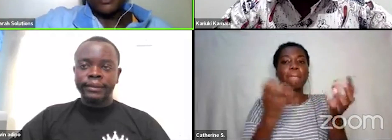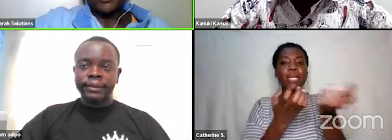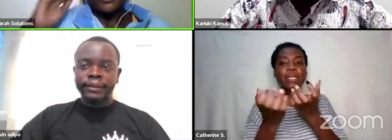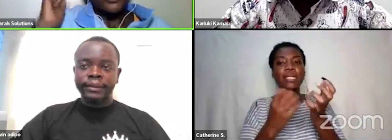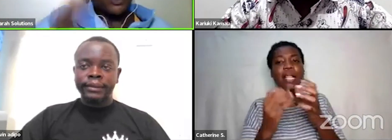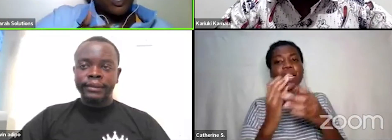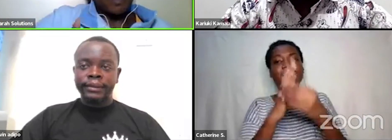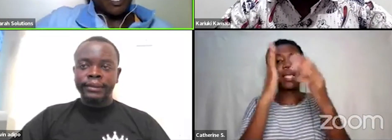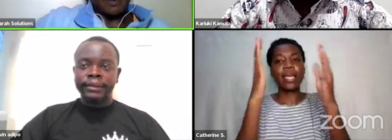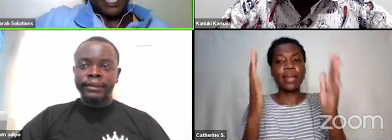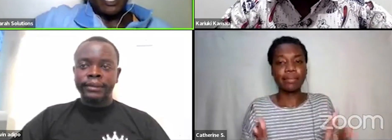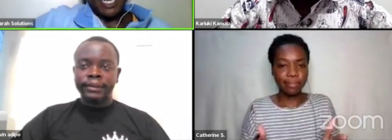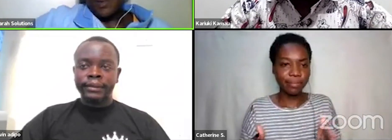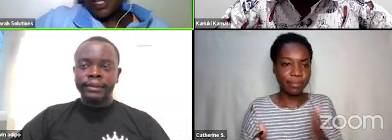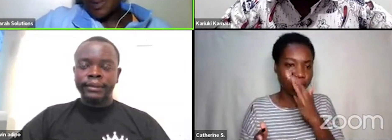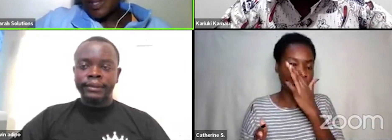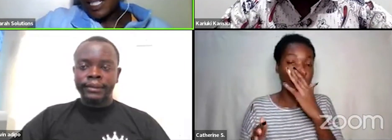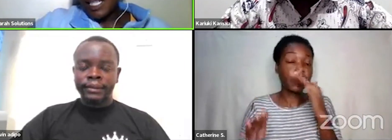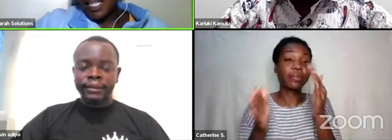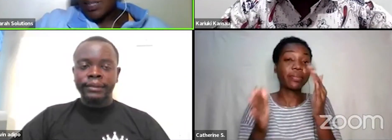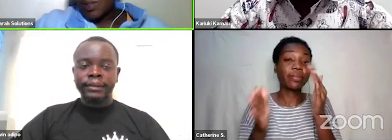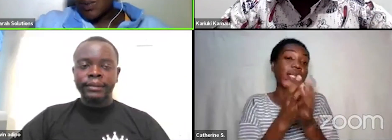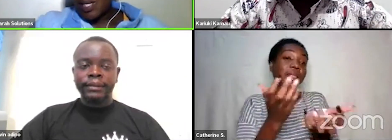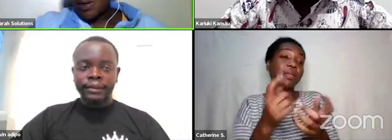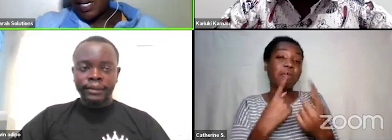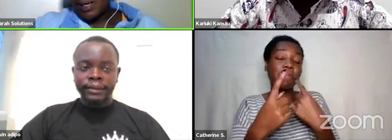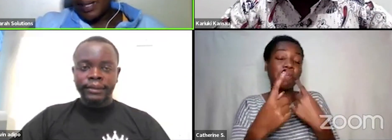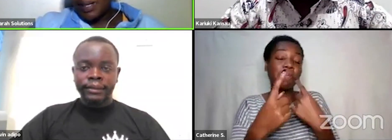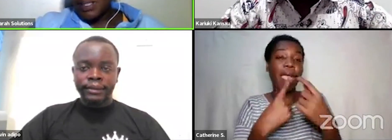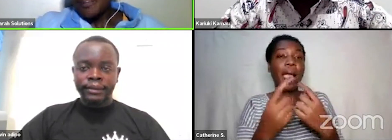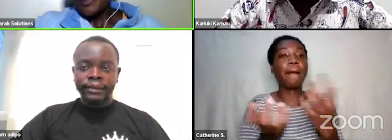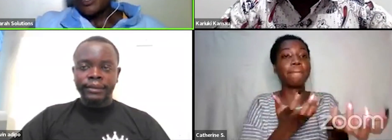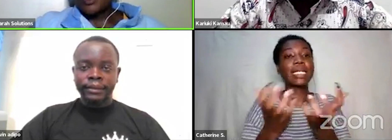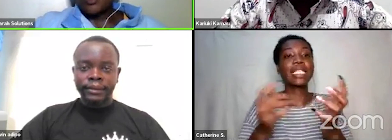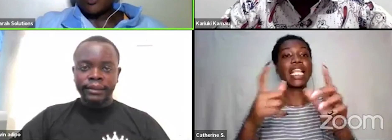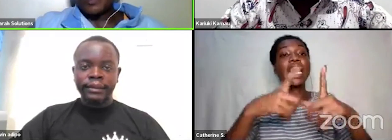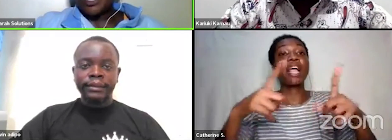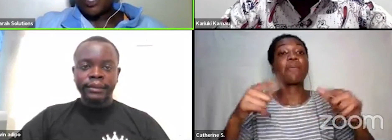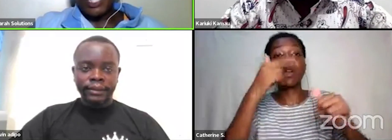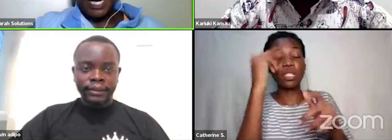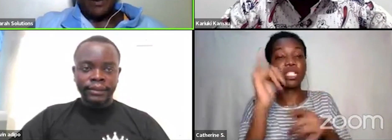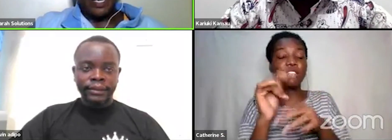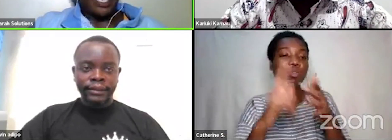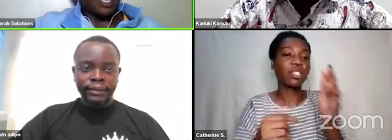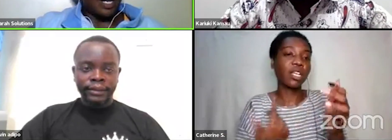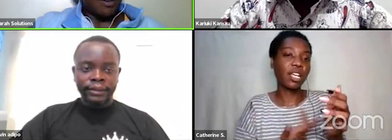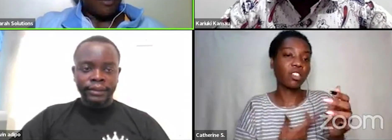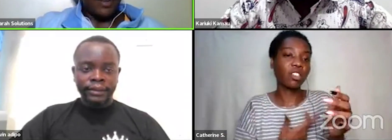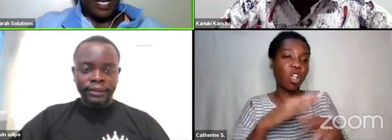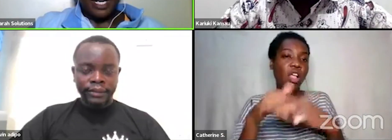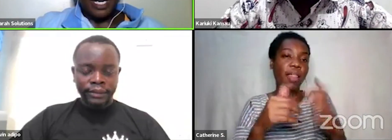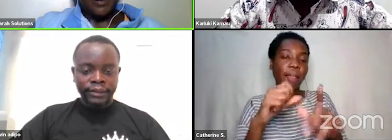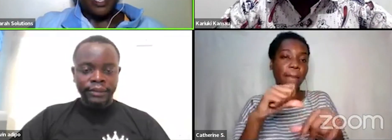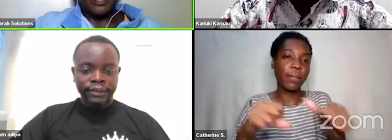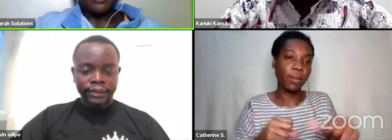your organization, you need to speak business language, because that is what we are all about. So please join our